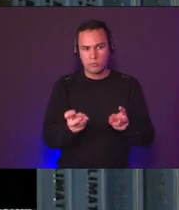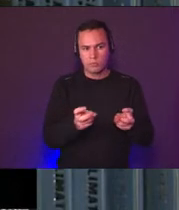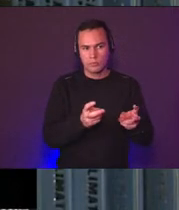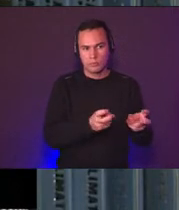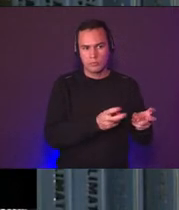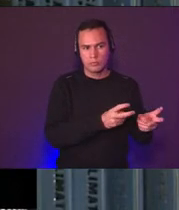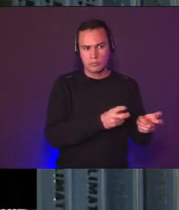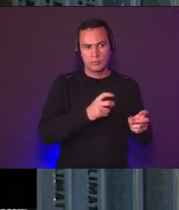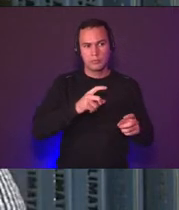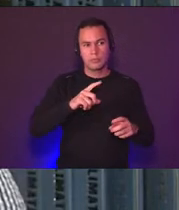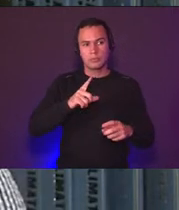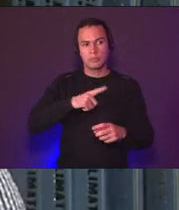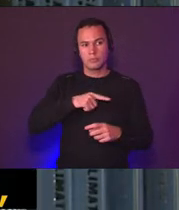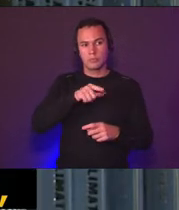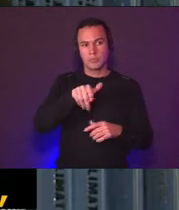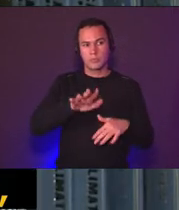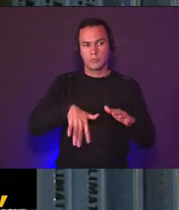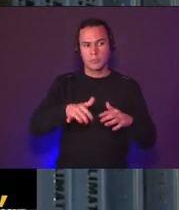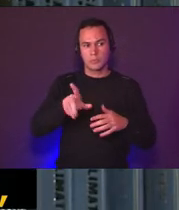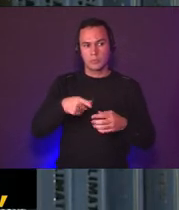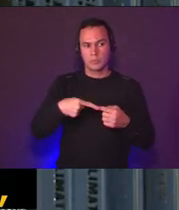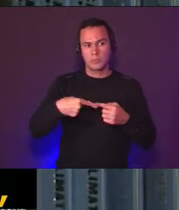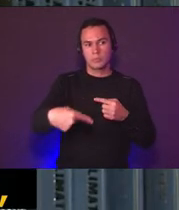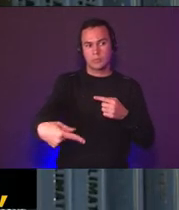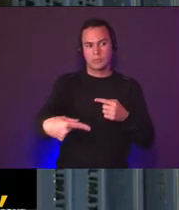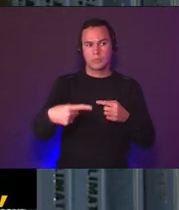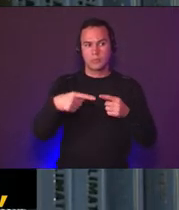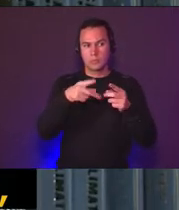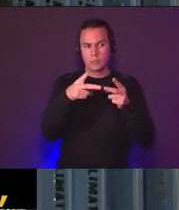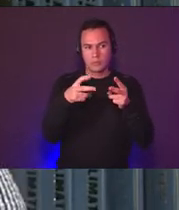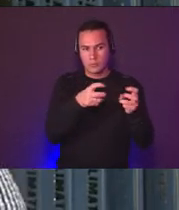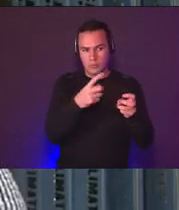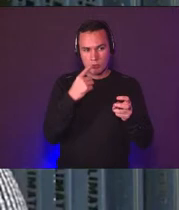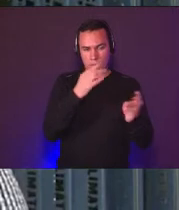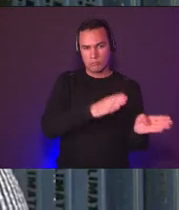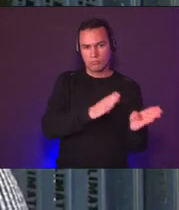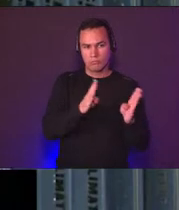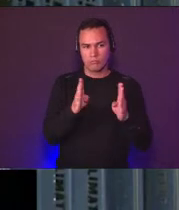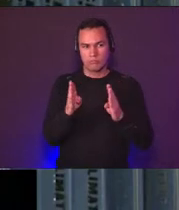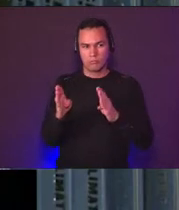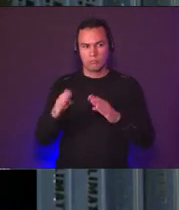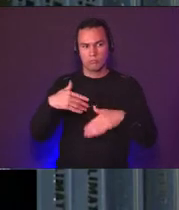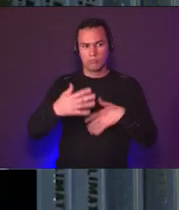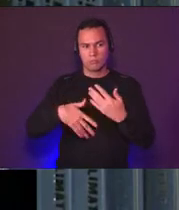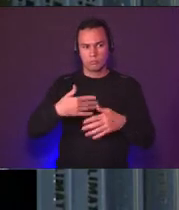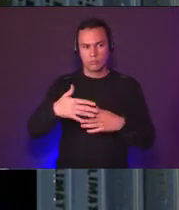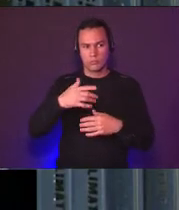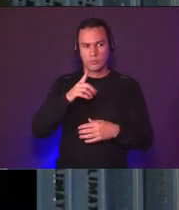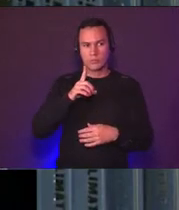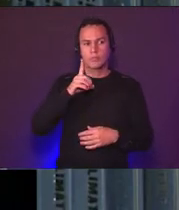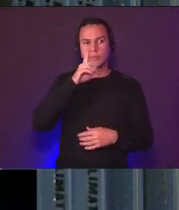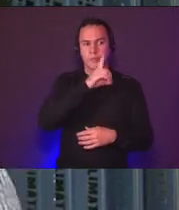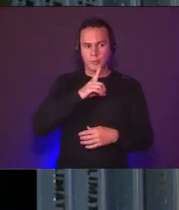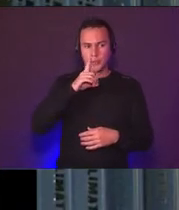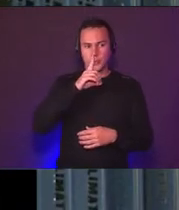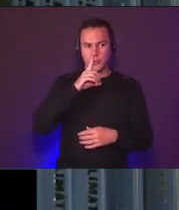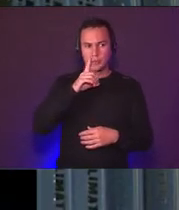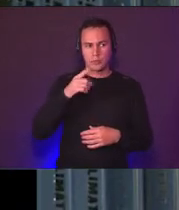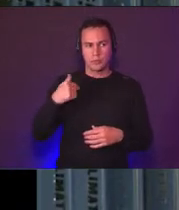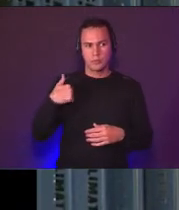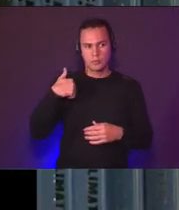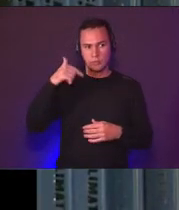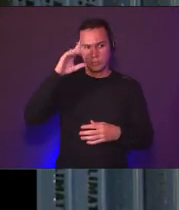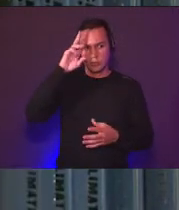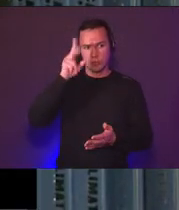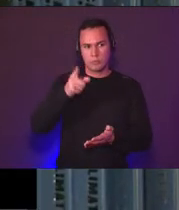for the rest of that week. And then by Sunday, when the riot had been quieted, we were sitting around the newsroom trying to figure out how to do the